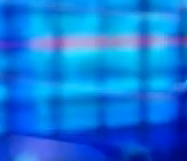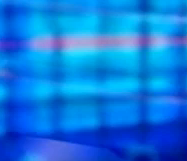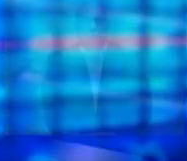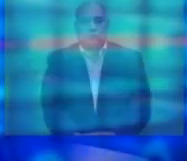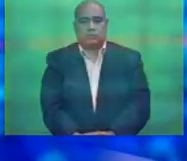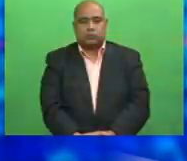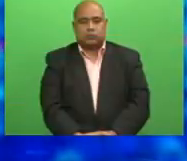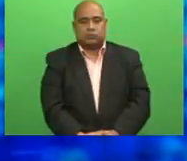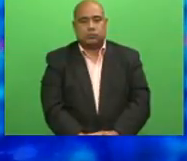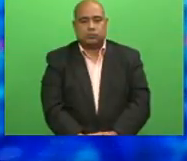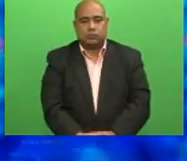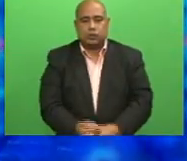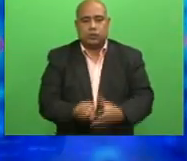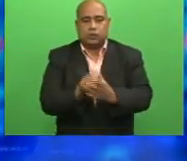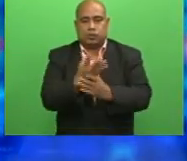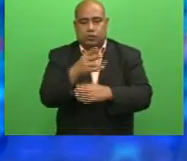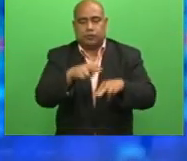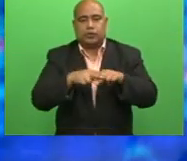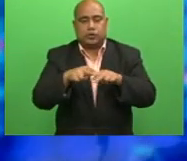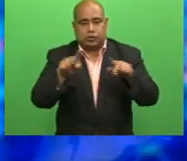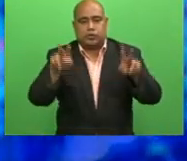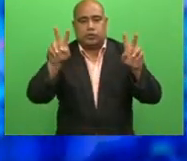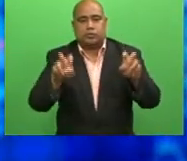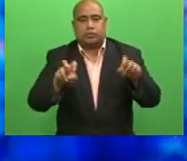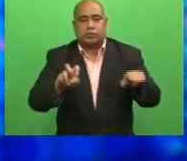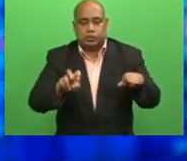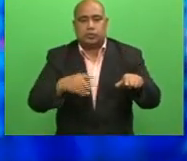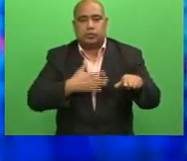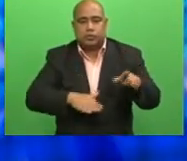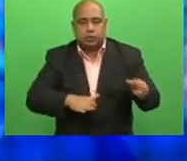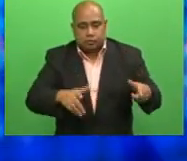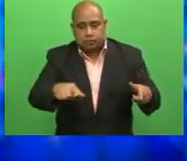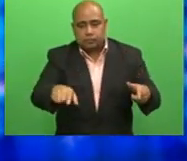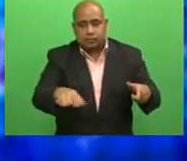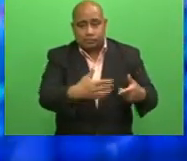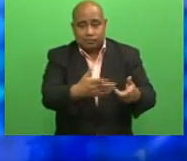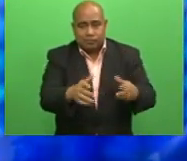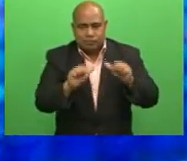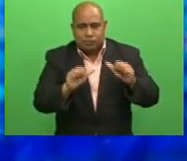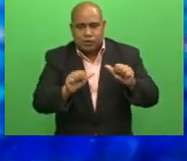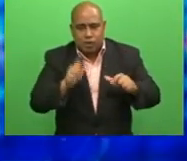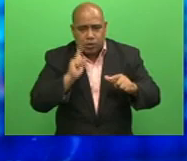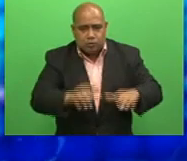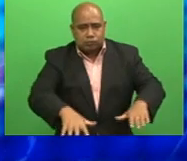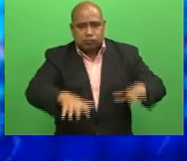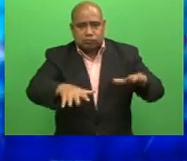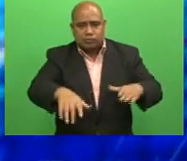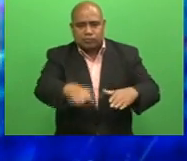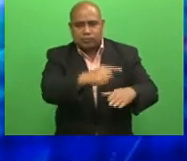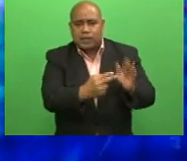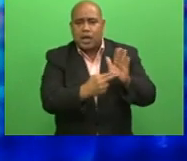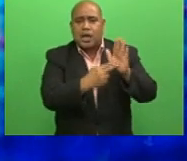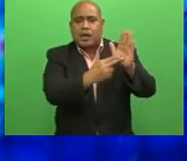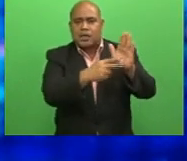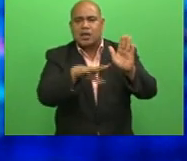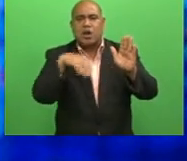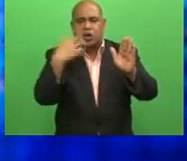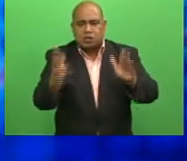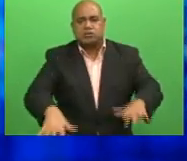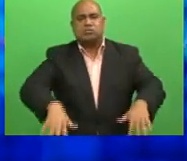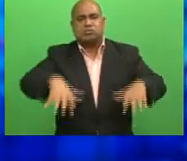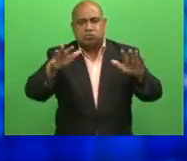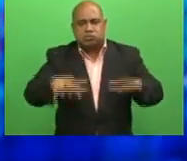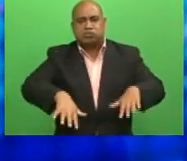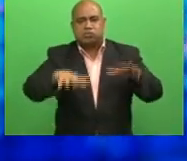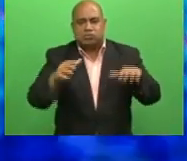growing Fiji tonight, in an effort to buffer the powerful floodwaters in the often hit Nandi, the 1.8 million Mosi Dam 3 was